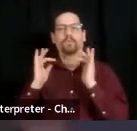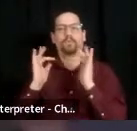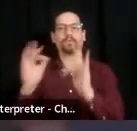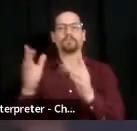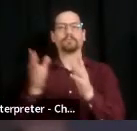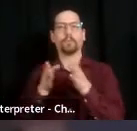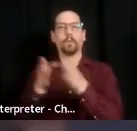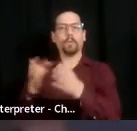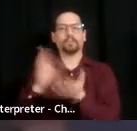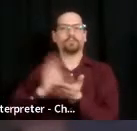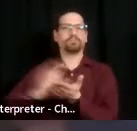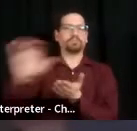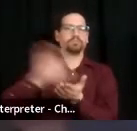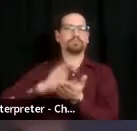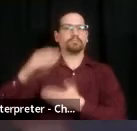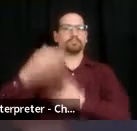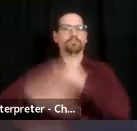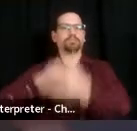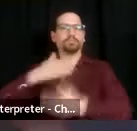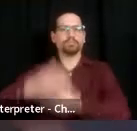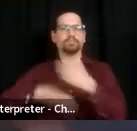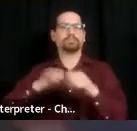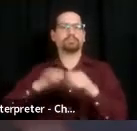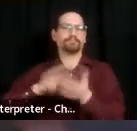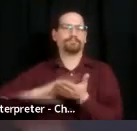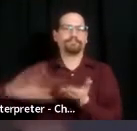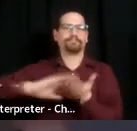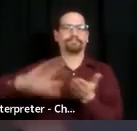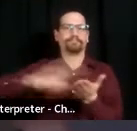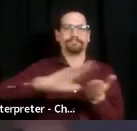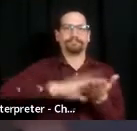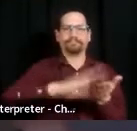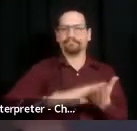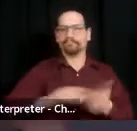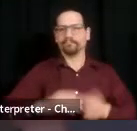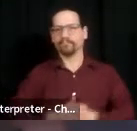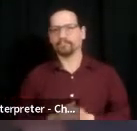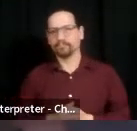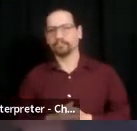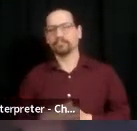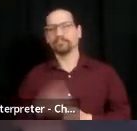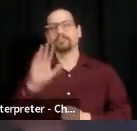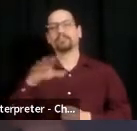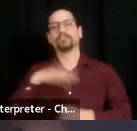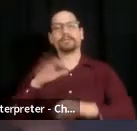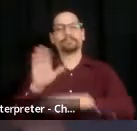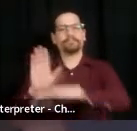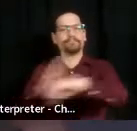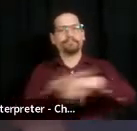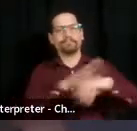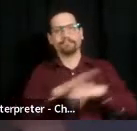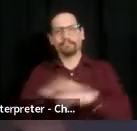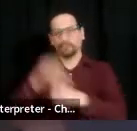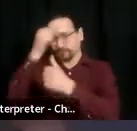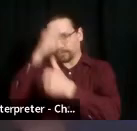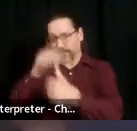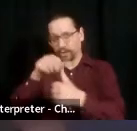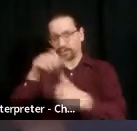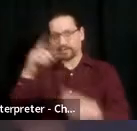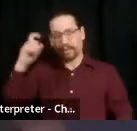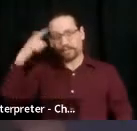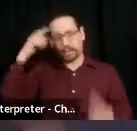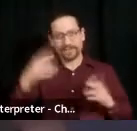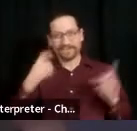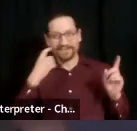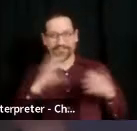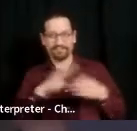there for all of you. I just want to remind you that the governor just informed us that he's going to be